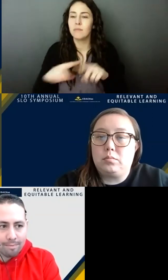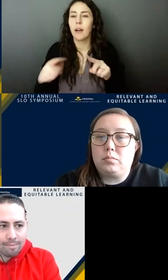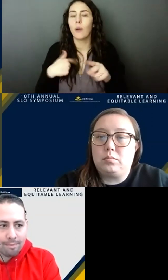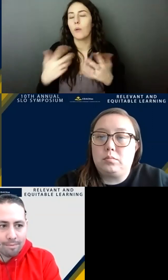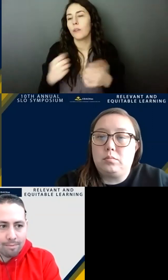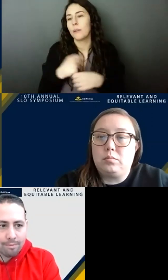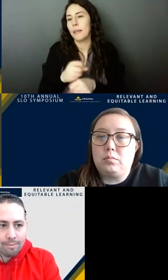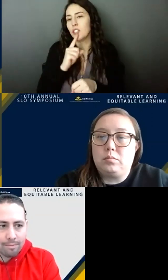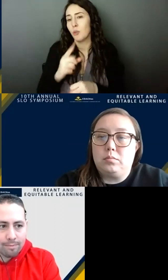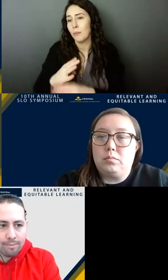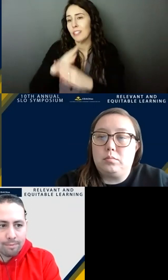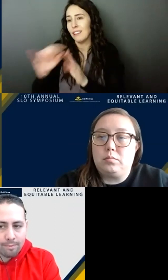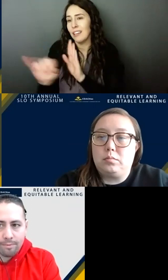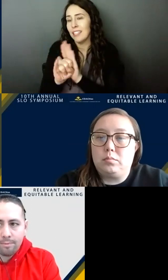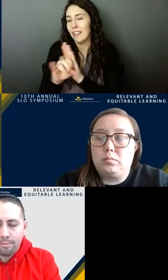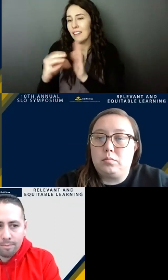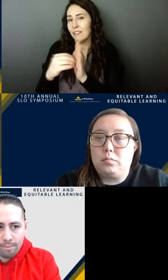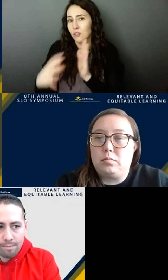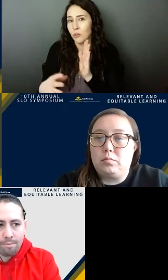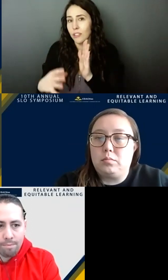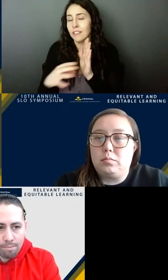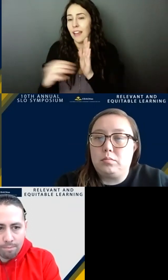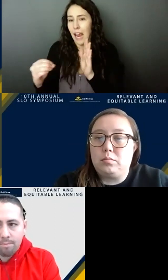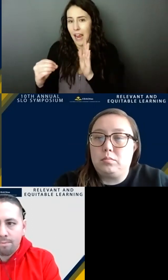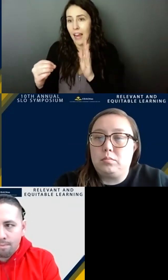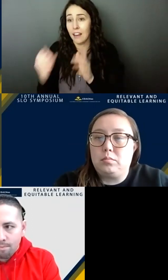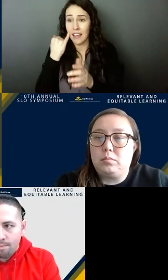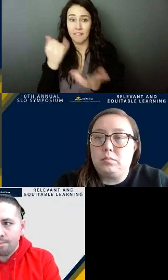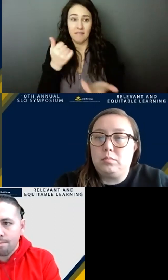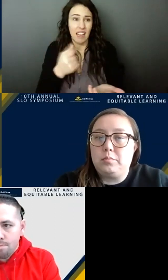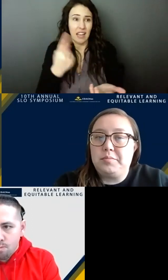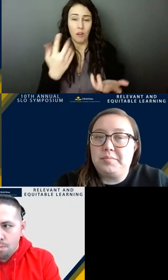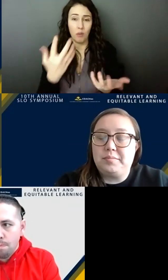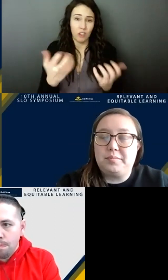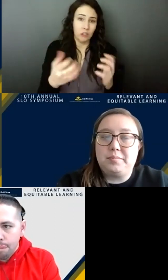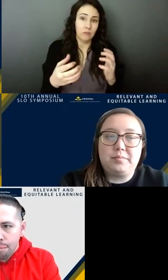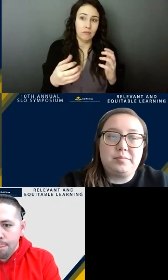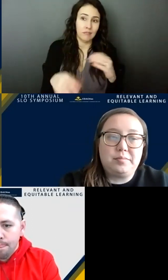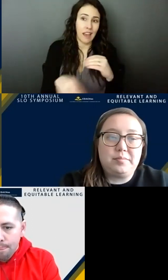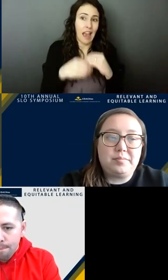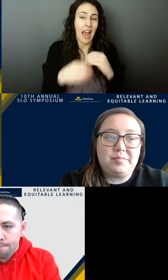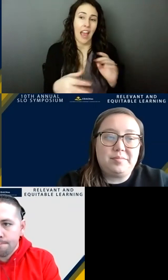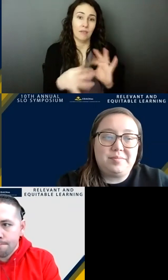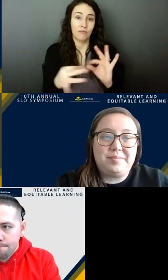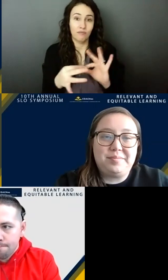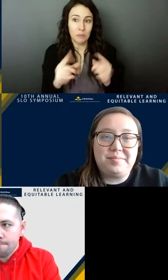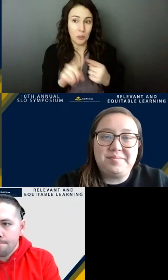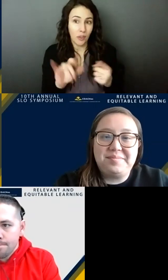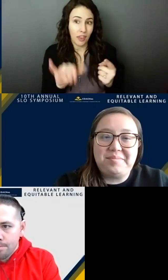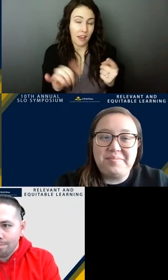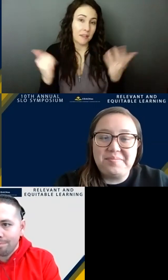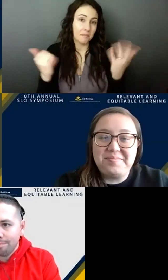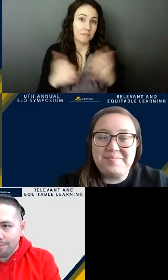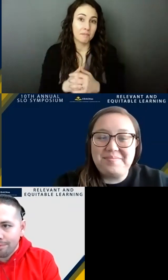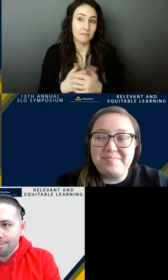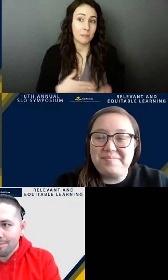data when we're reporting it out and so forth. And if anyone else wants to chime in on any of those pieces of the more logistical pieces, please do. I